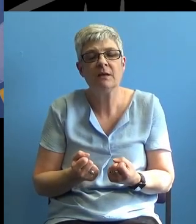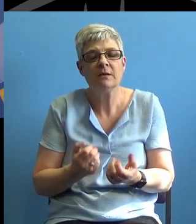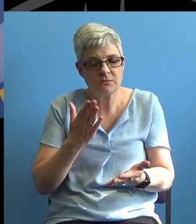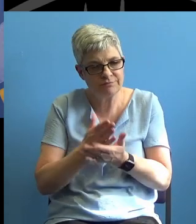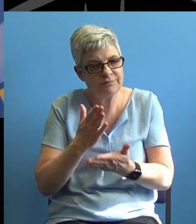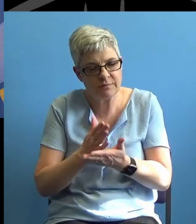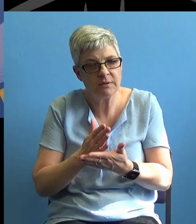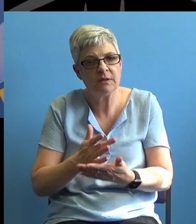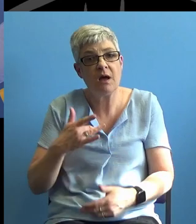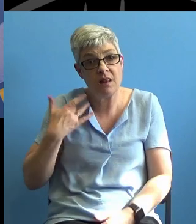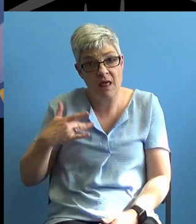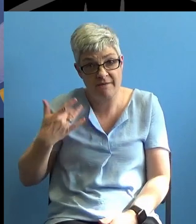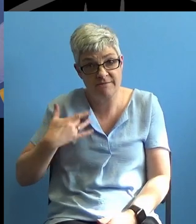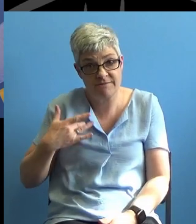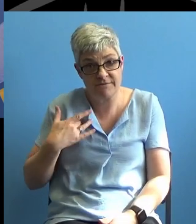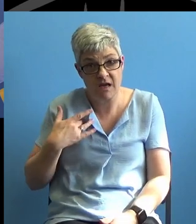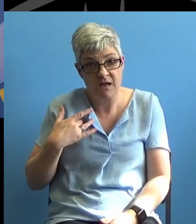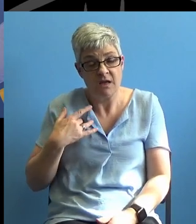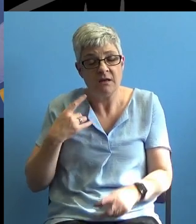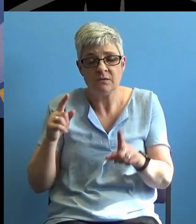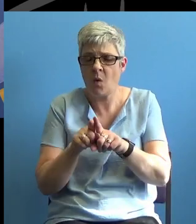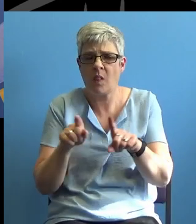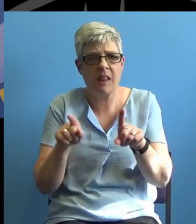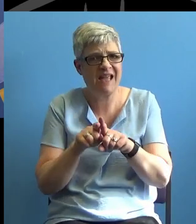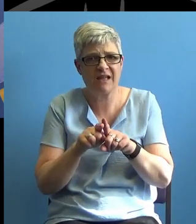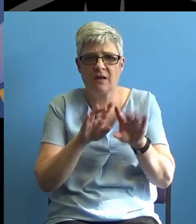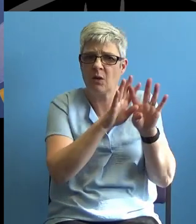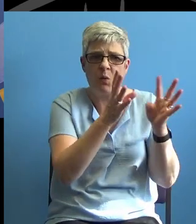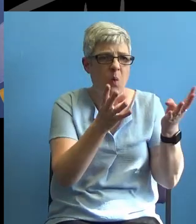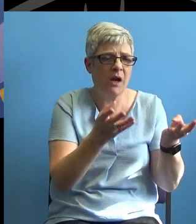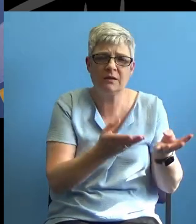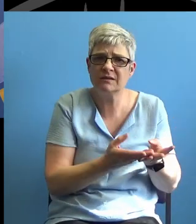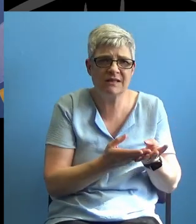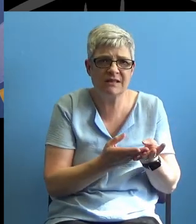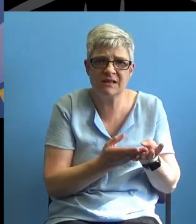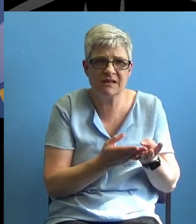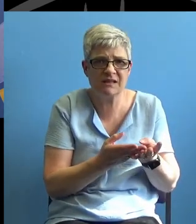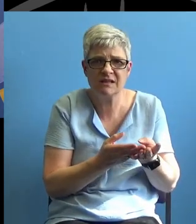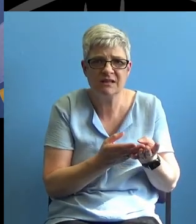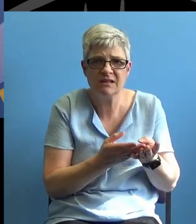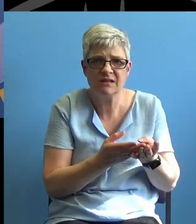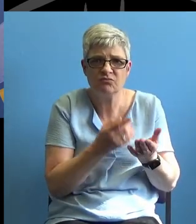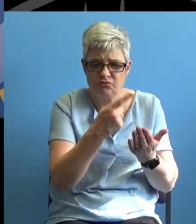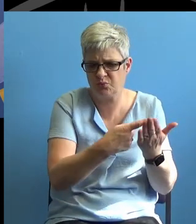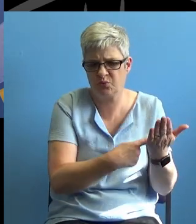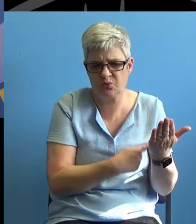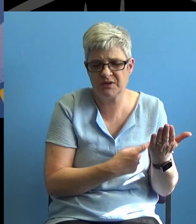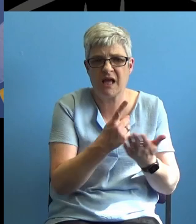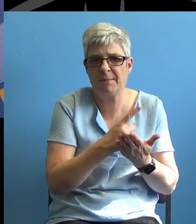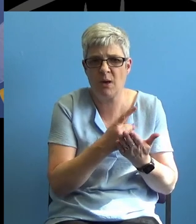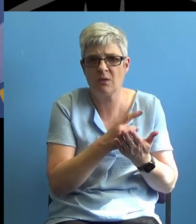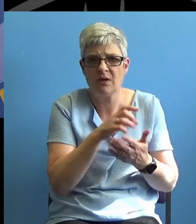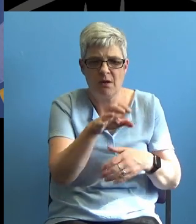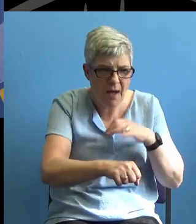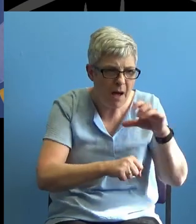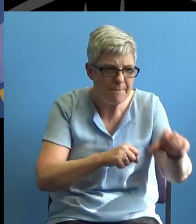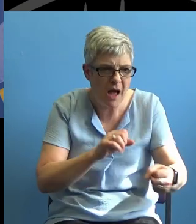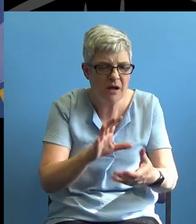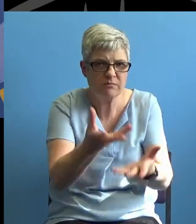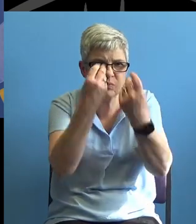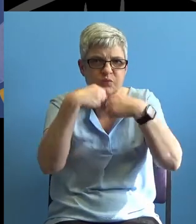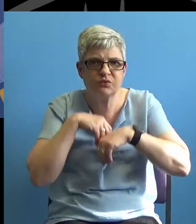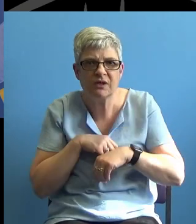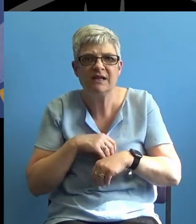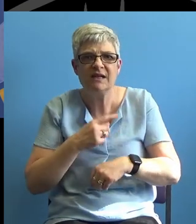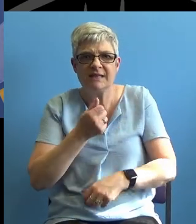And so we are to live not according to the world's dictates about materialism and consumerism